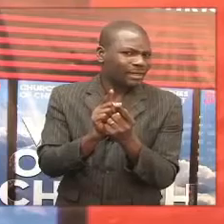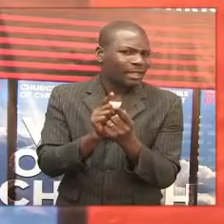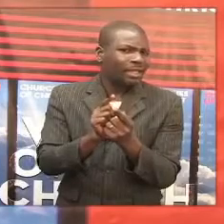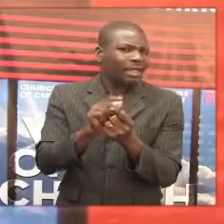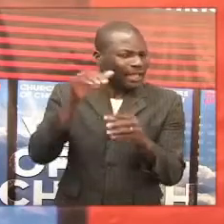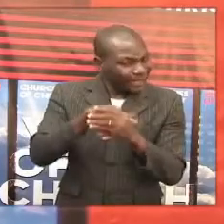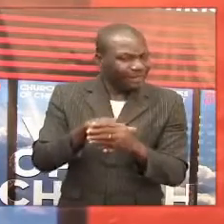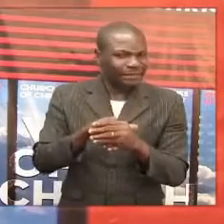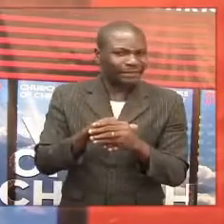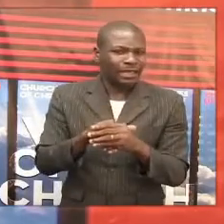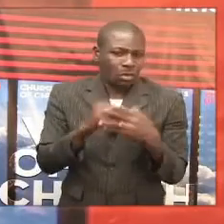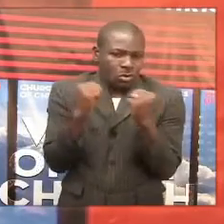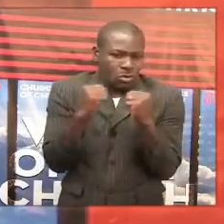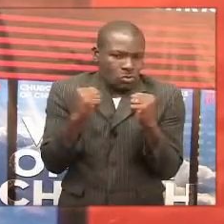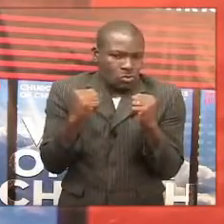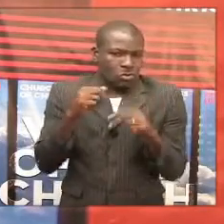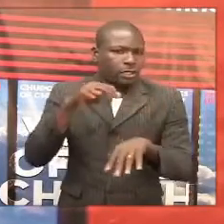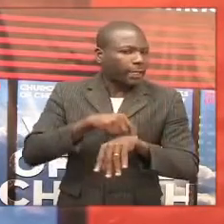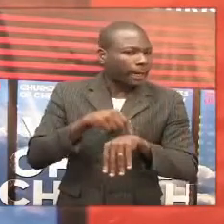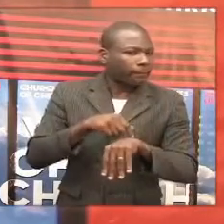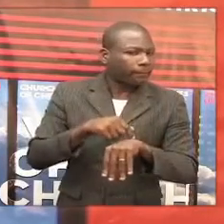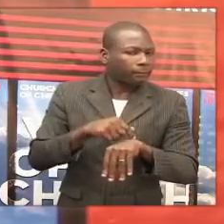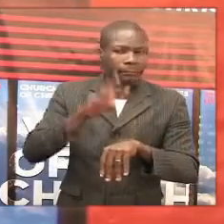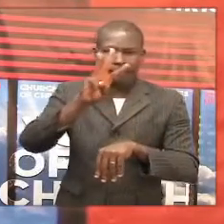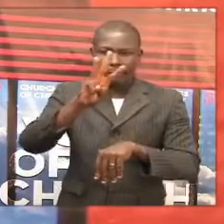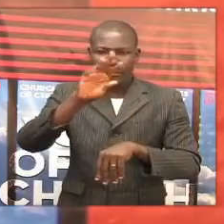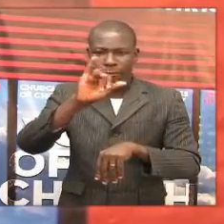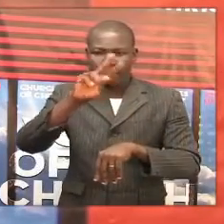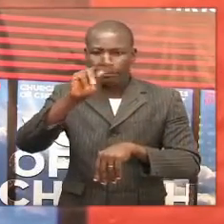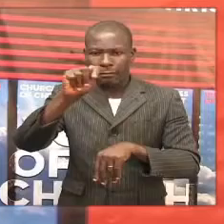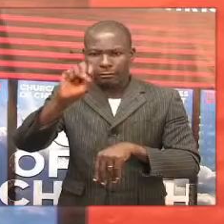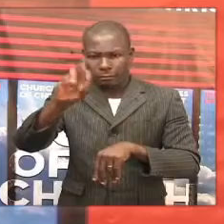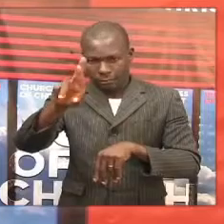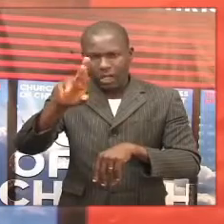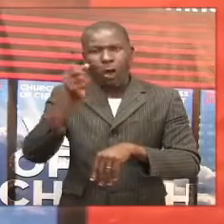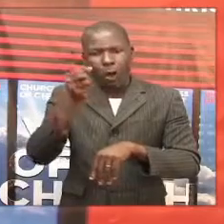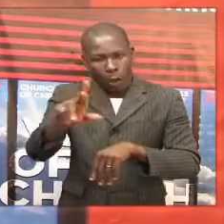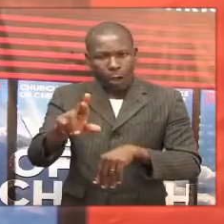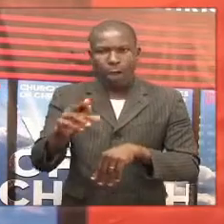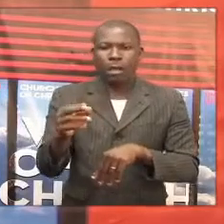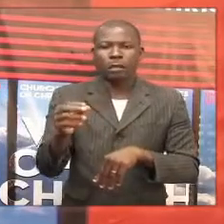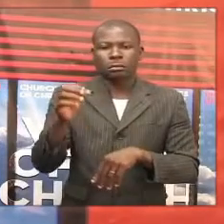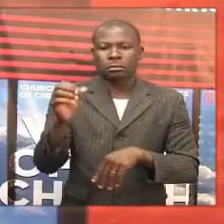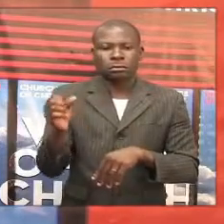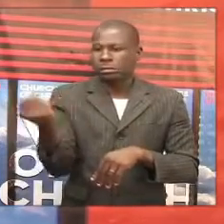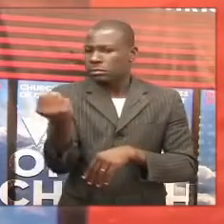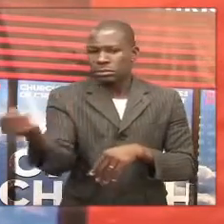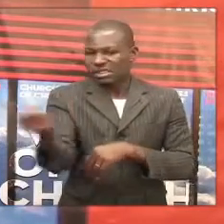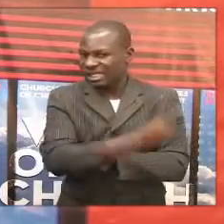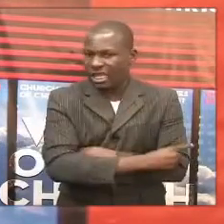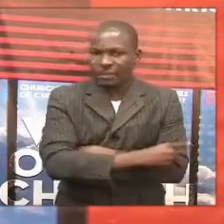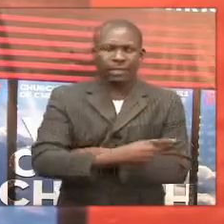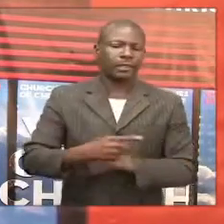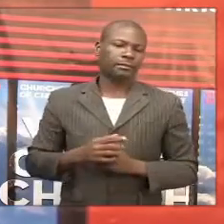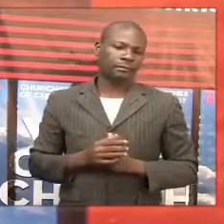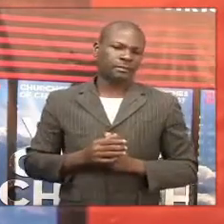winter. Awobre adna se homeda omo akwaso amemeda no e kira se we se